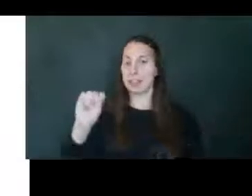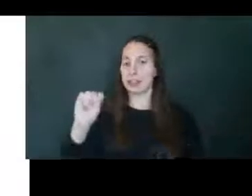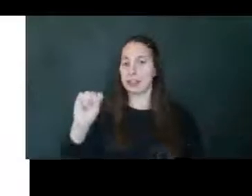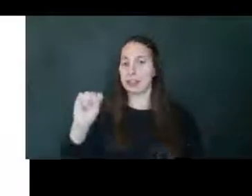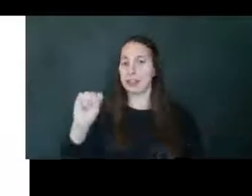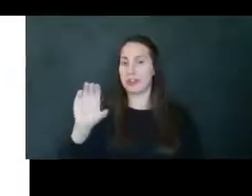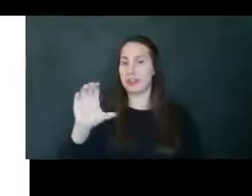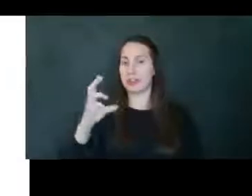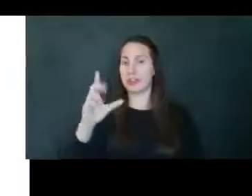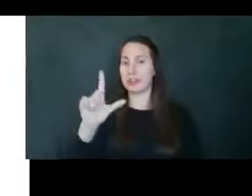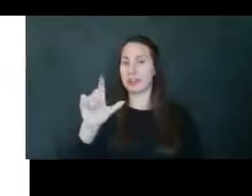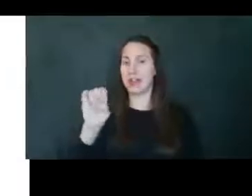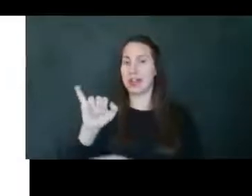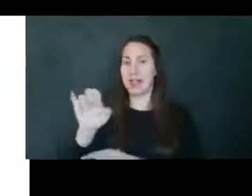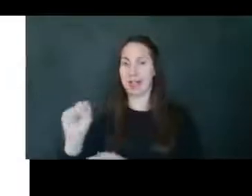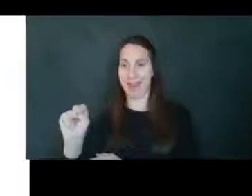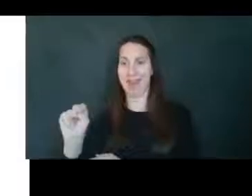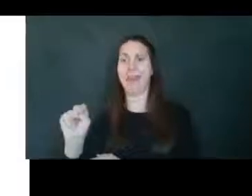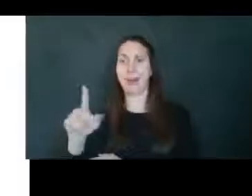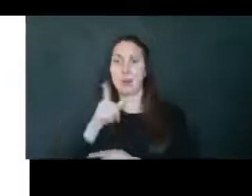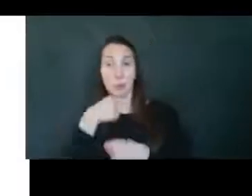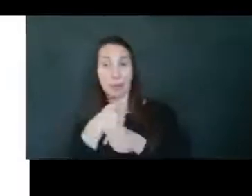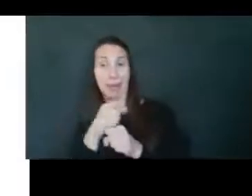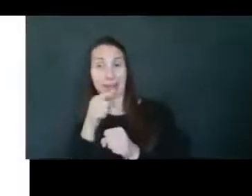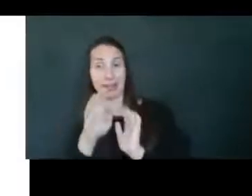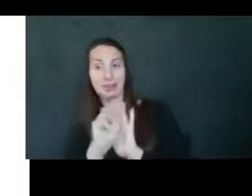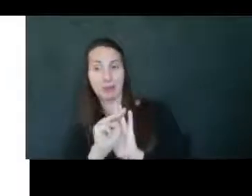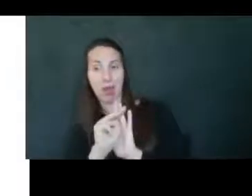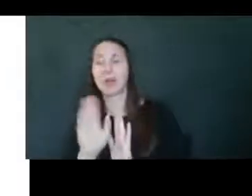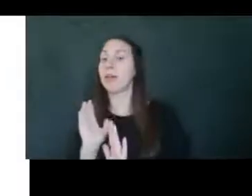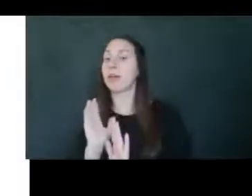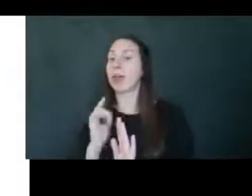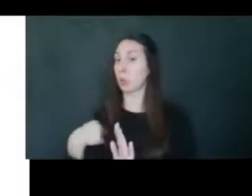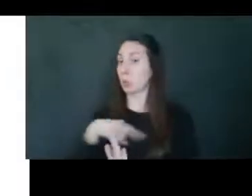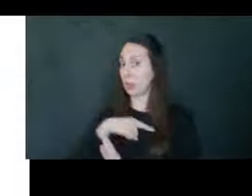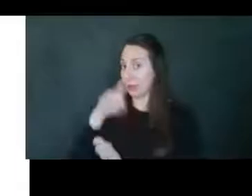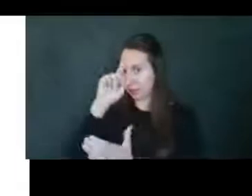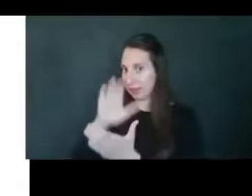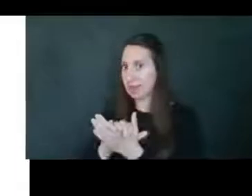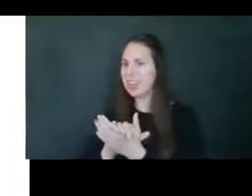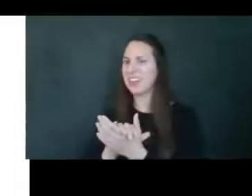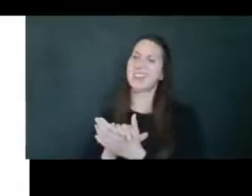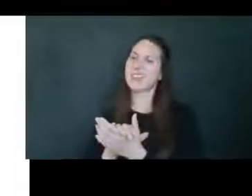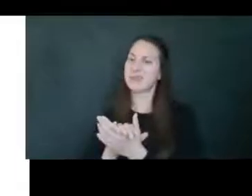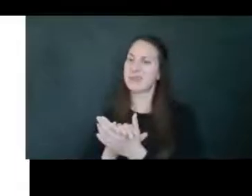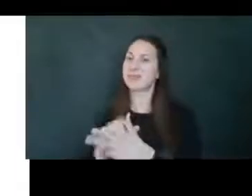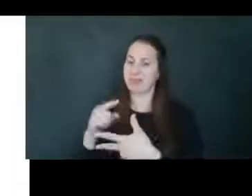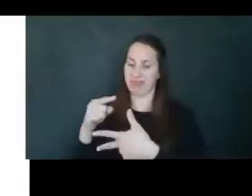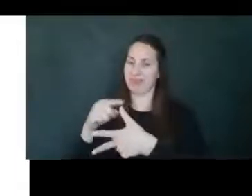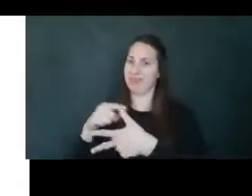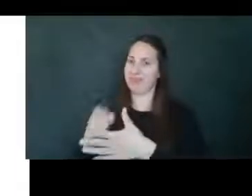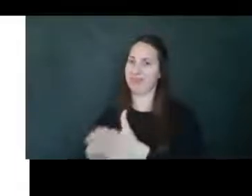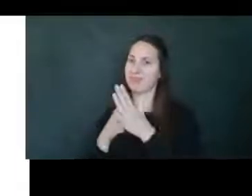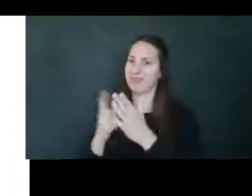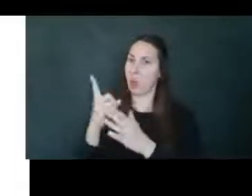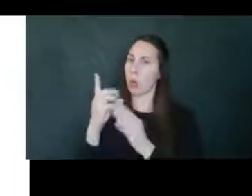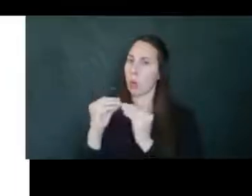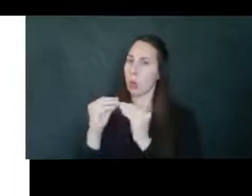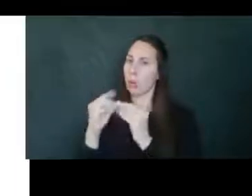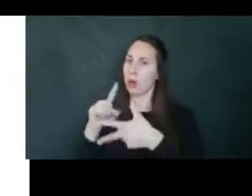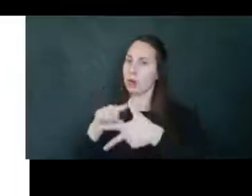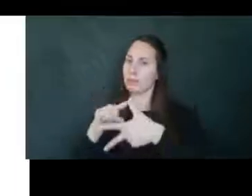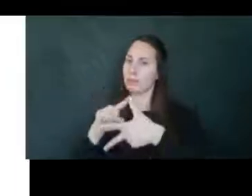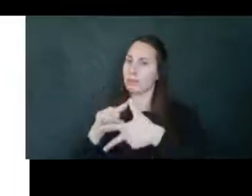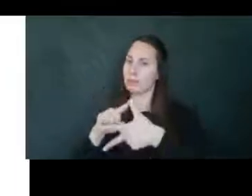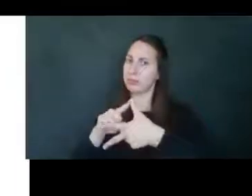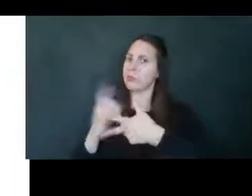at the JCC and the Center for Special Needs really think that let's push that a little bit further. Let's promote